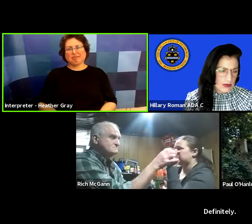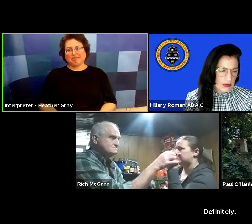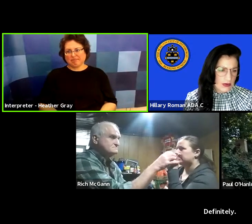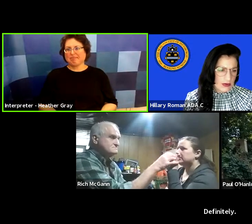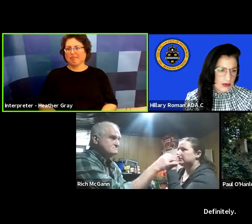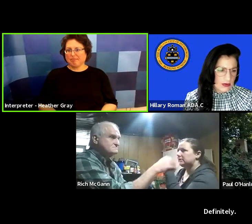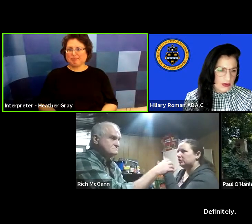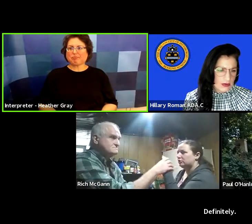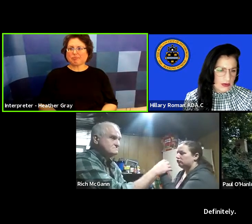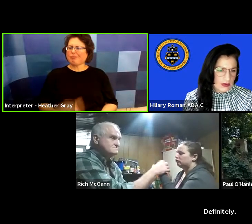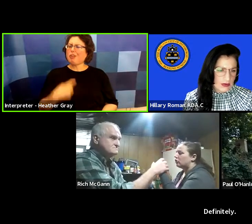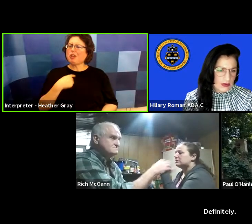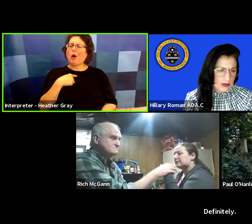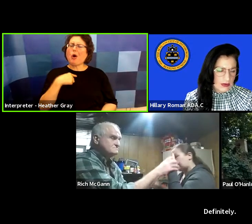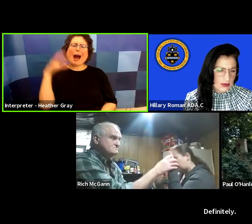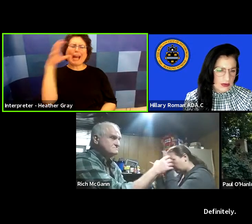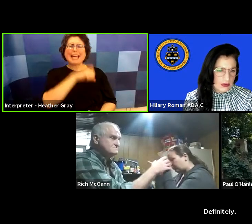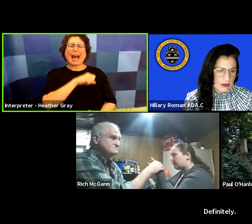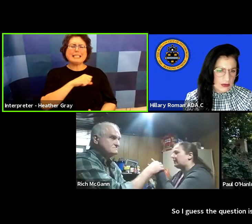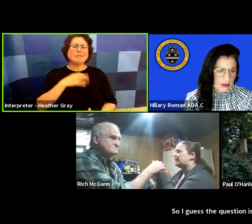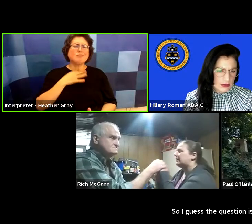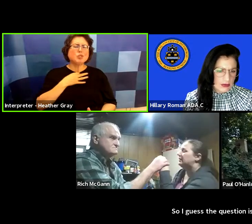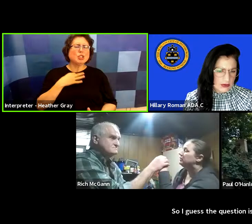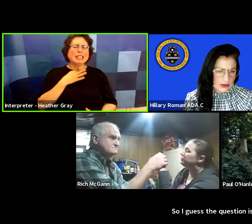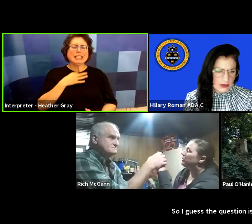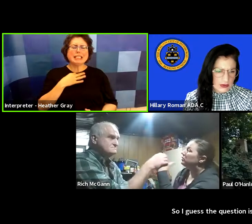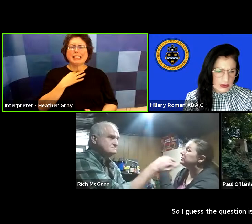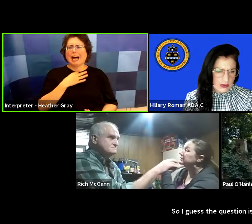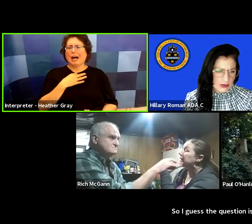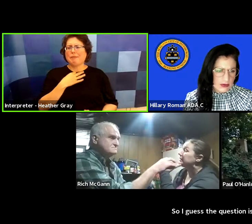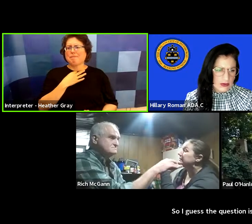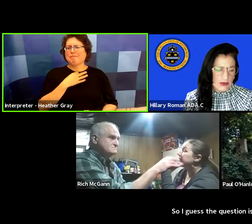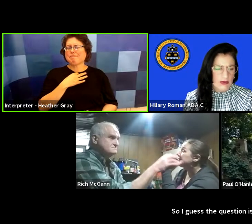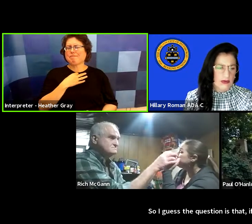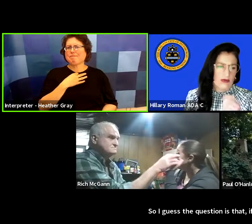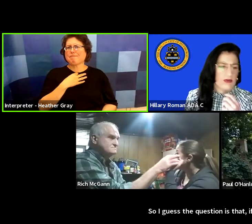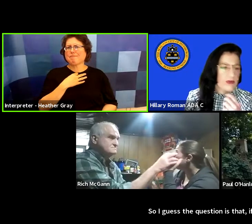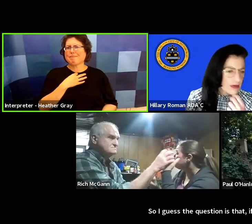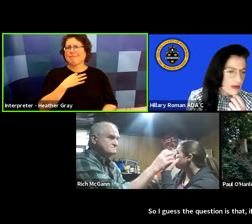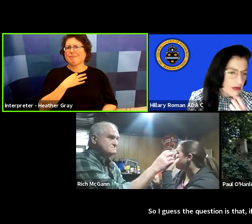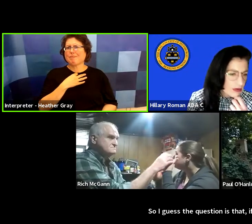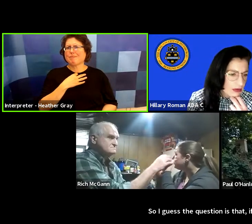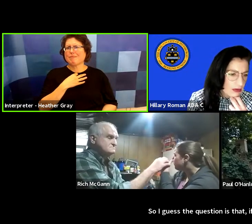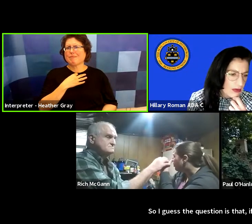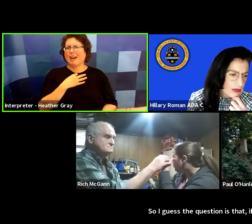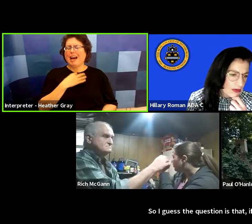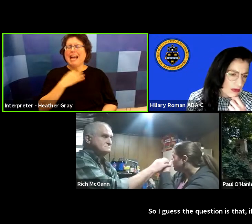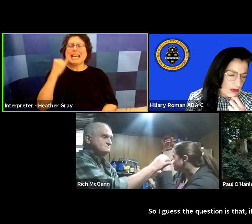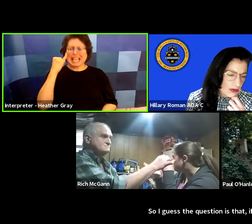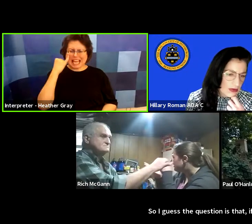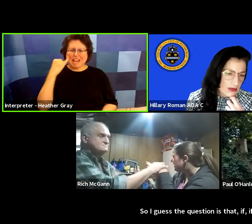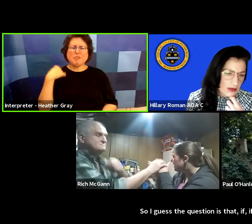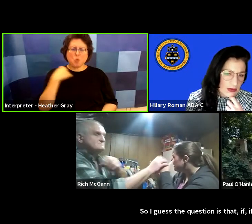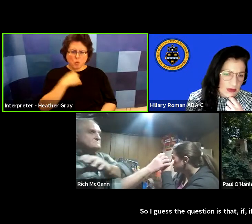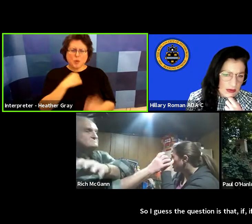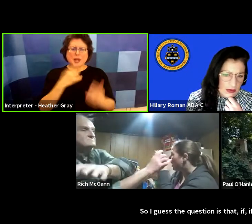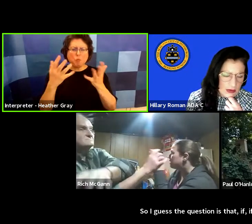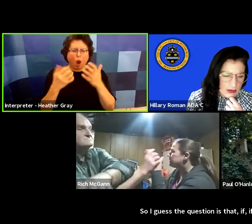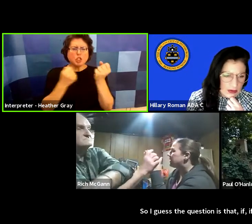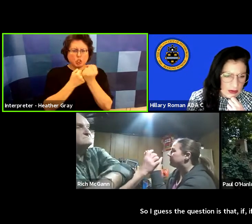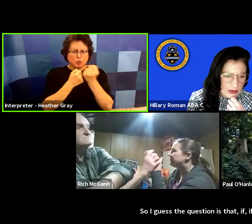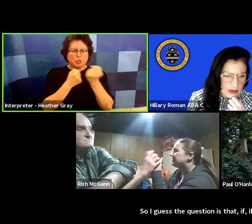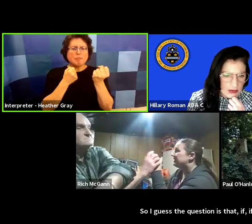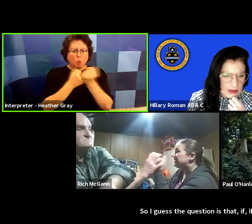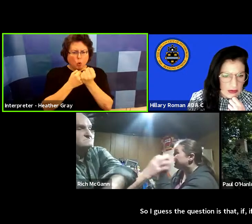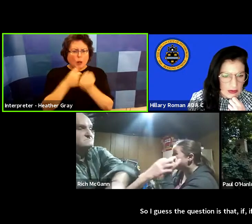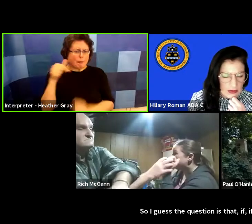So I guess the question is that if we wanted to support this initiative, and if